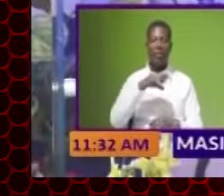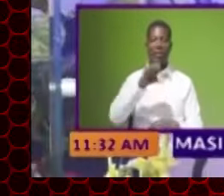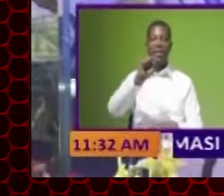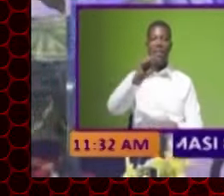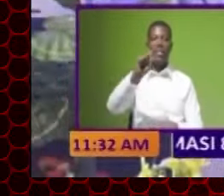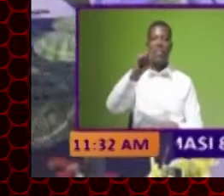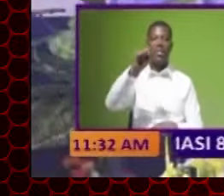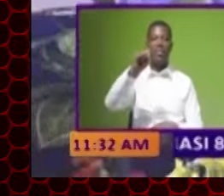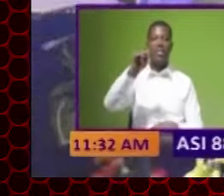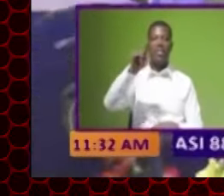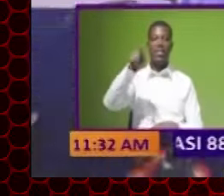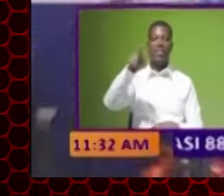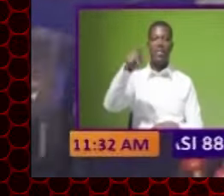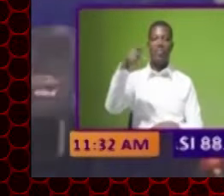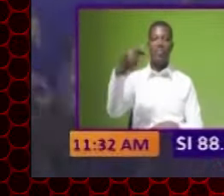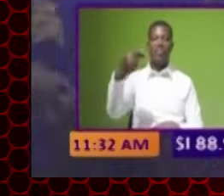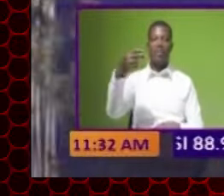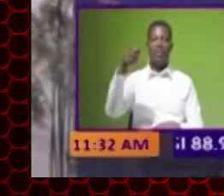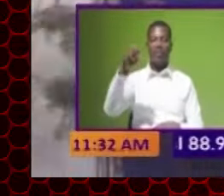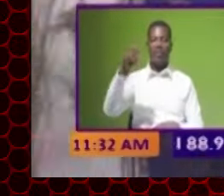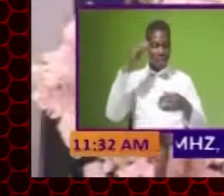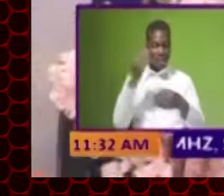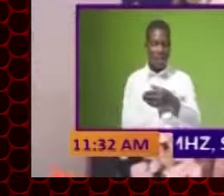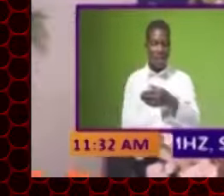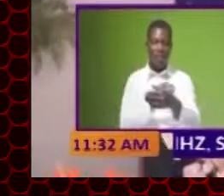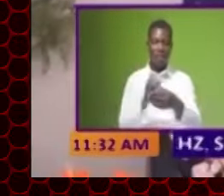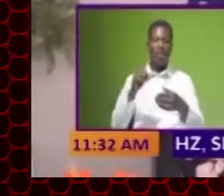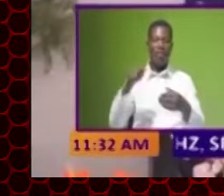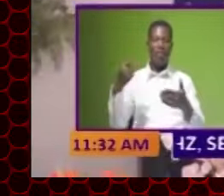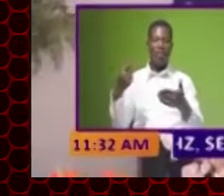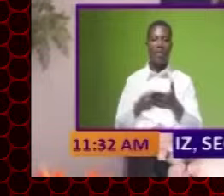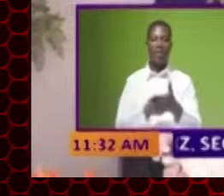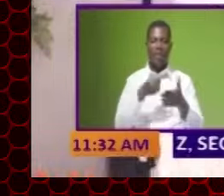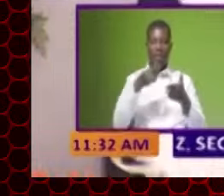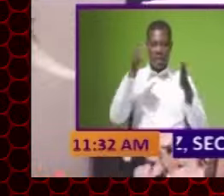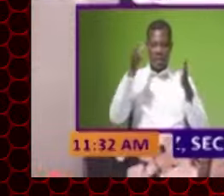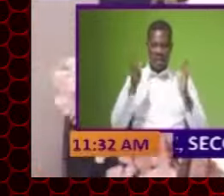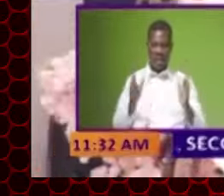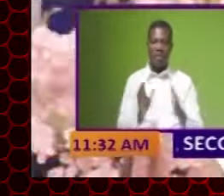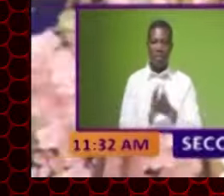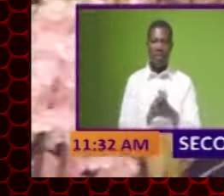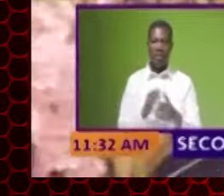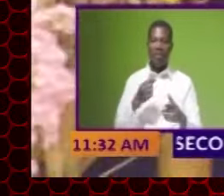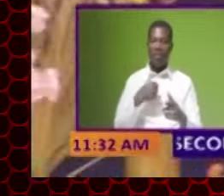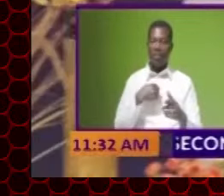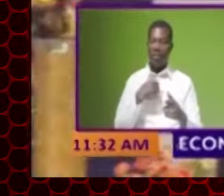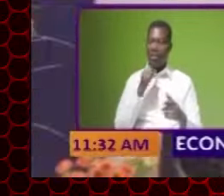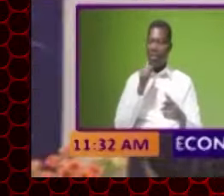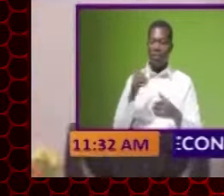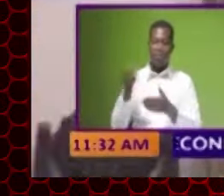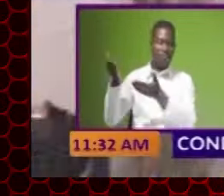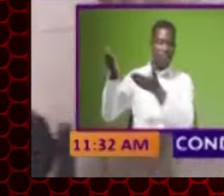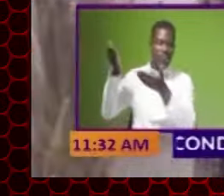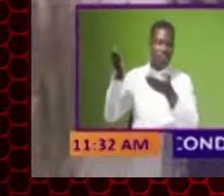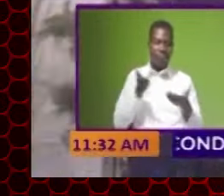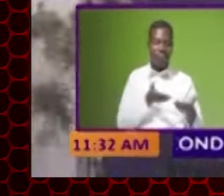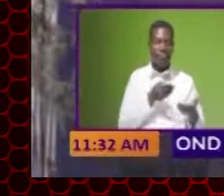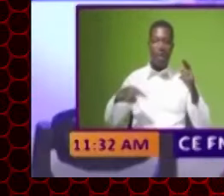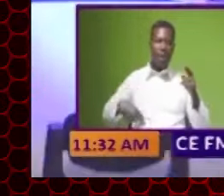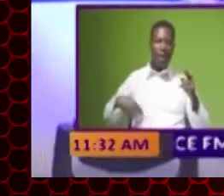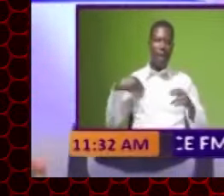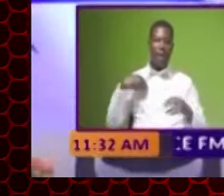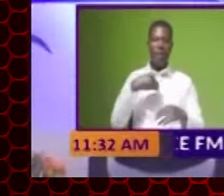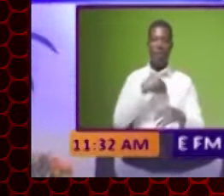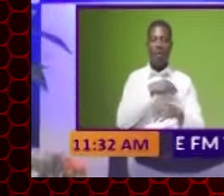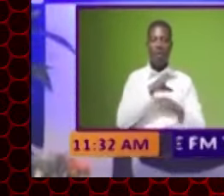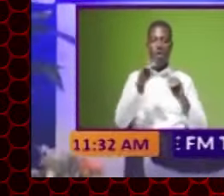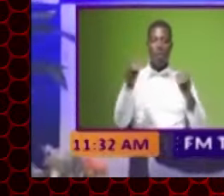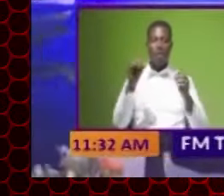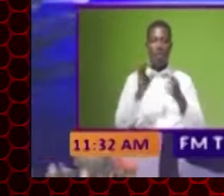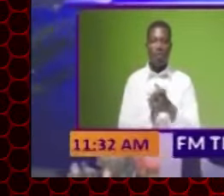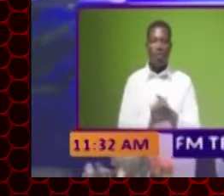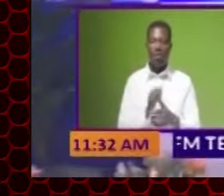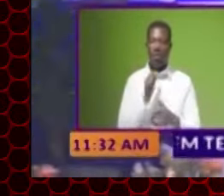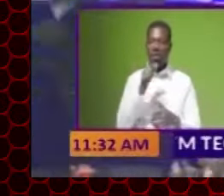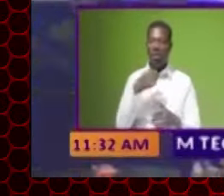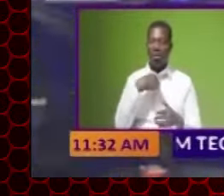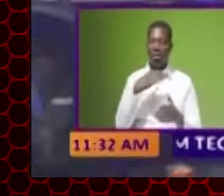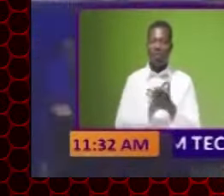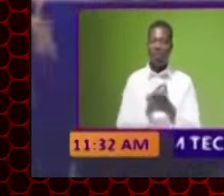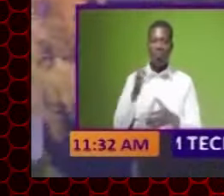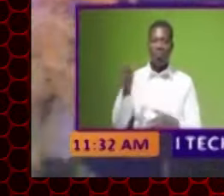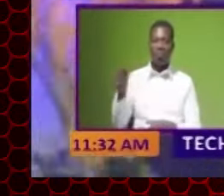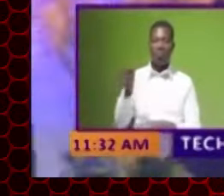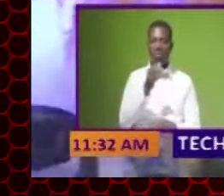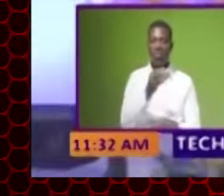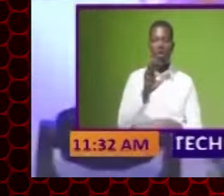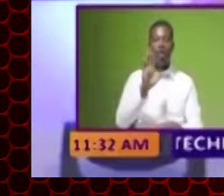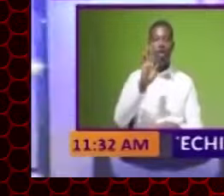Chedia, may ya Ghana neighbor, may ba Mamfala tafua ne beye Philadelphia for, may se Mamfa Burkina